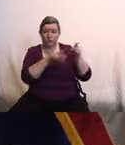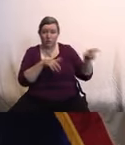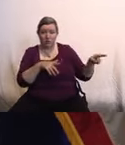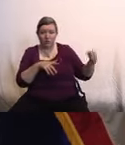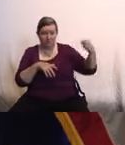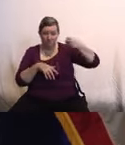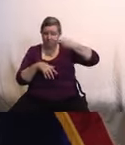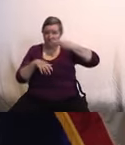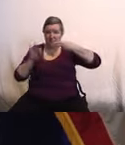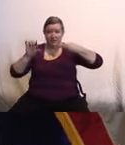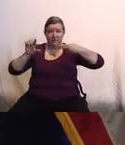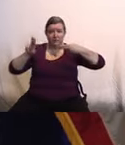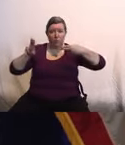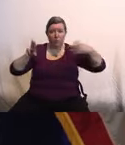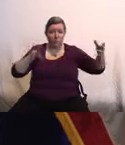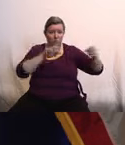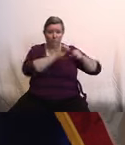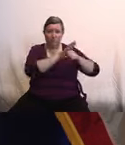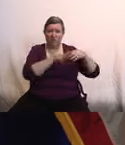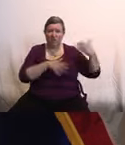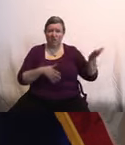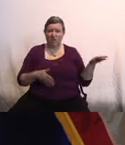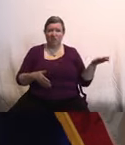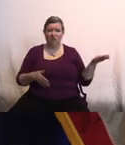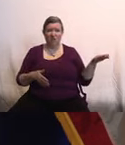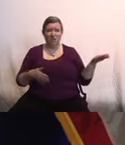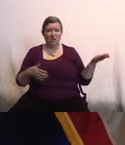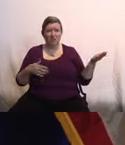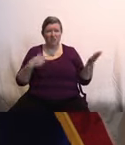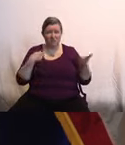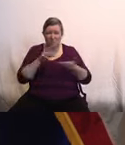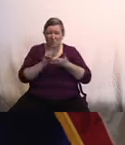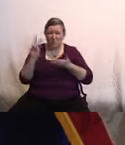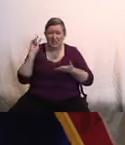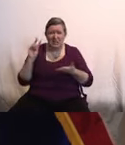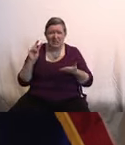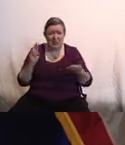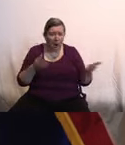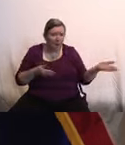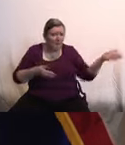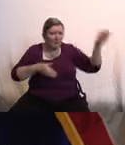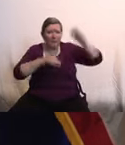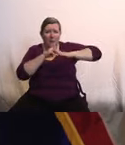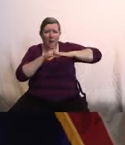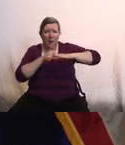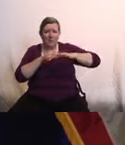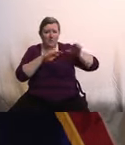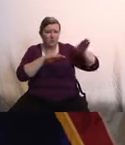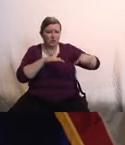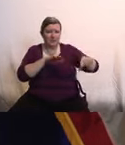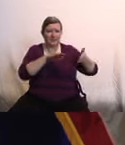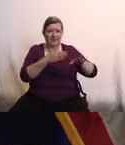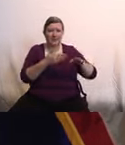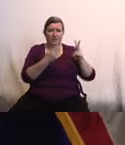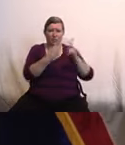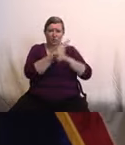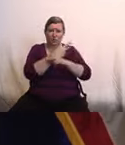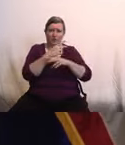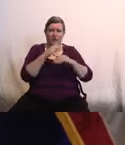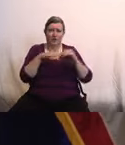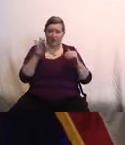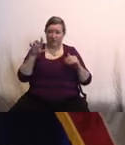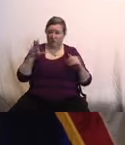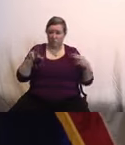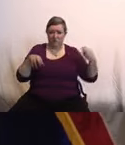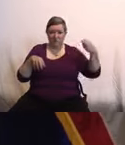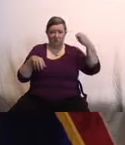from Omicron, and the last 2 weeks to have that large number of children die, you know, that's much worse than we've ever seen in a flu season since we've been